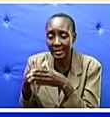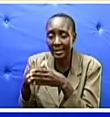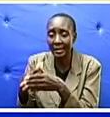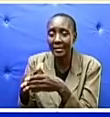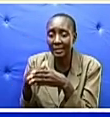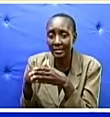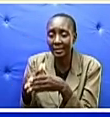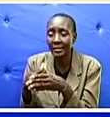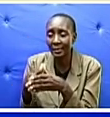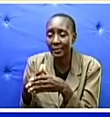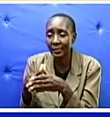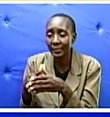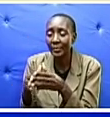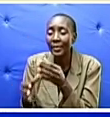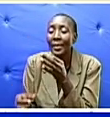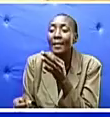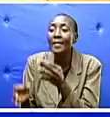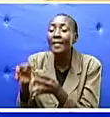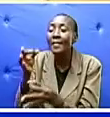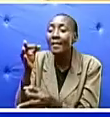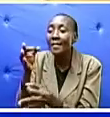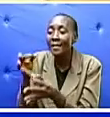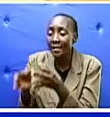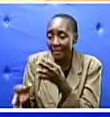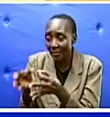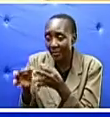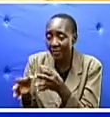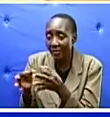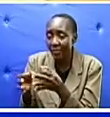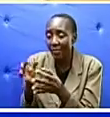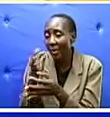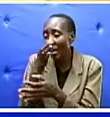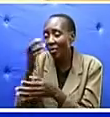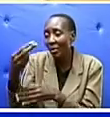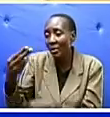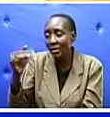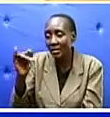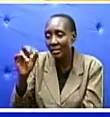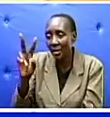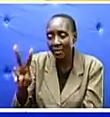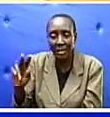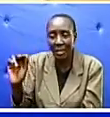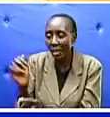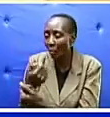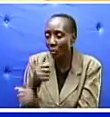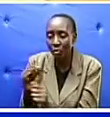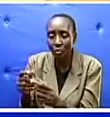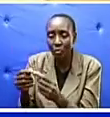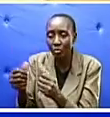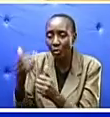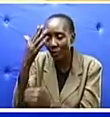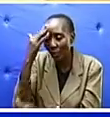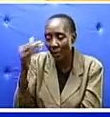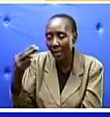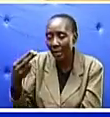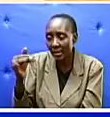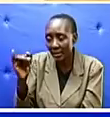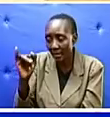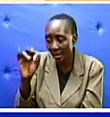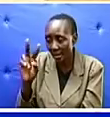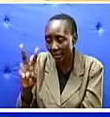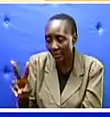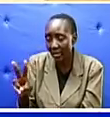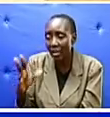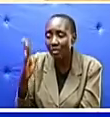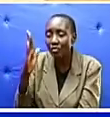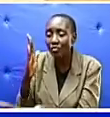is. Because if we ignore this thing, HIV will not end. Because HIV to end is for all